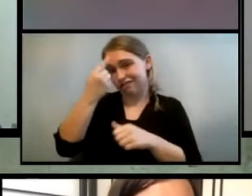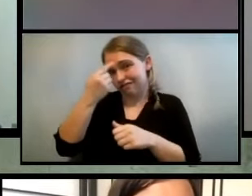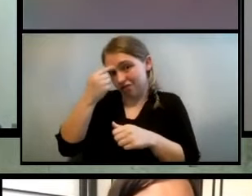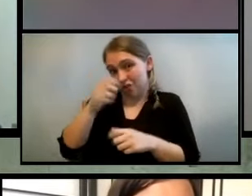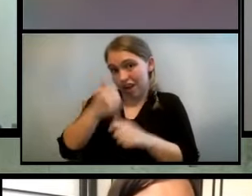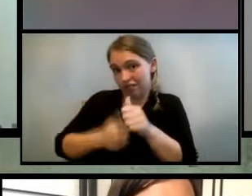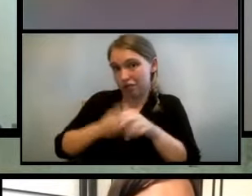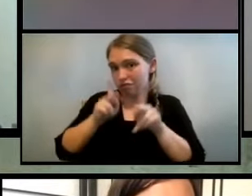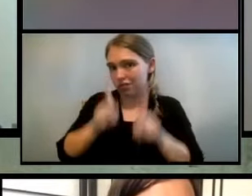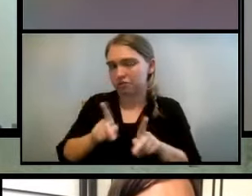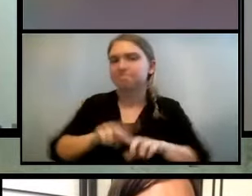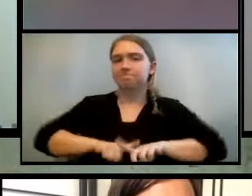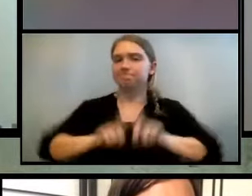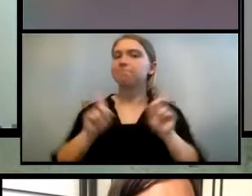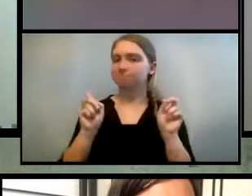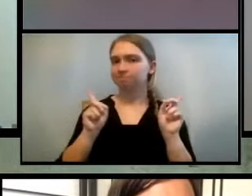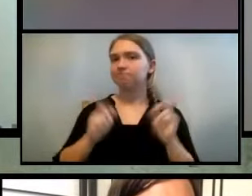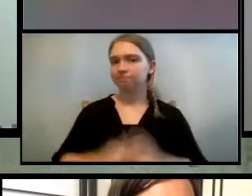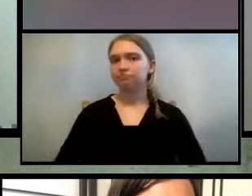Thank you, Julia.